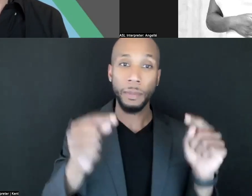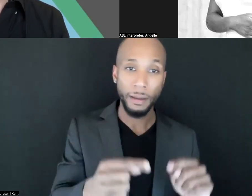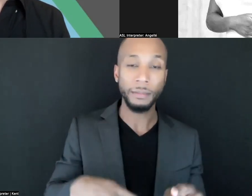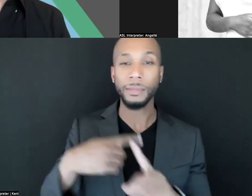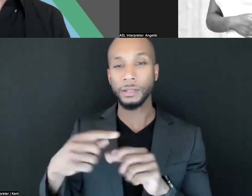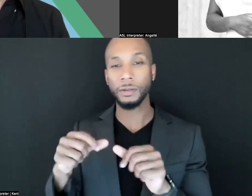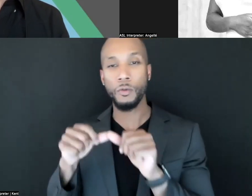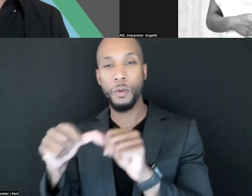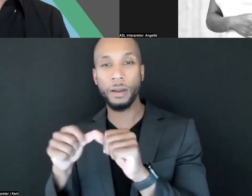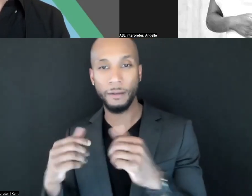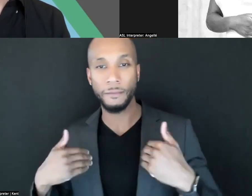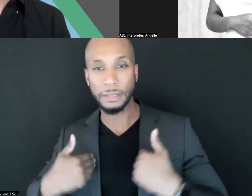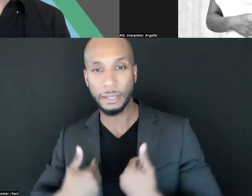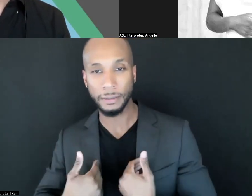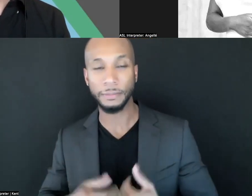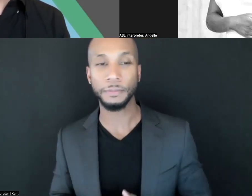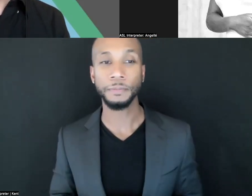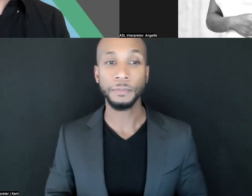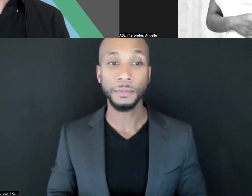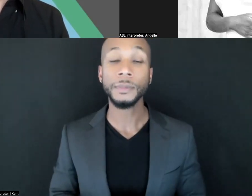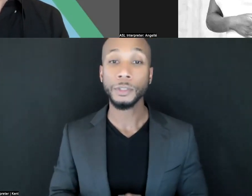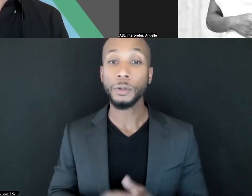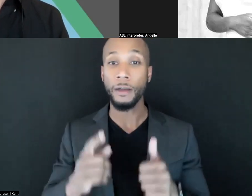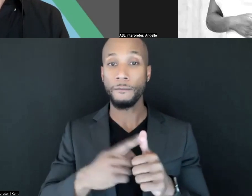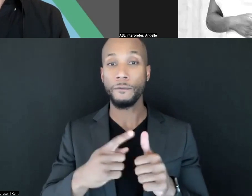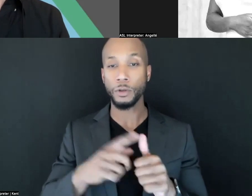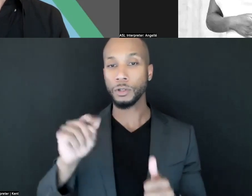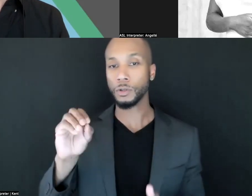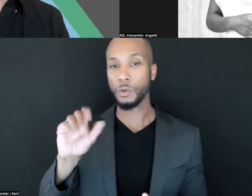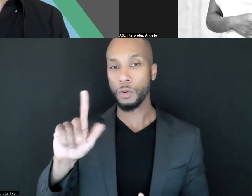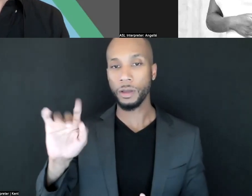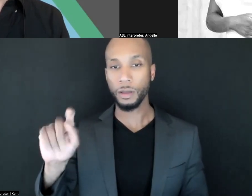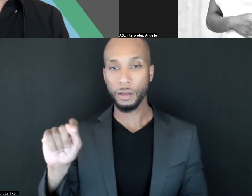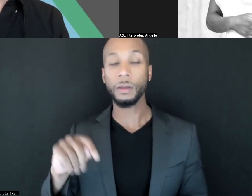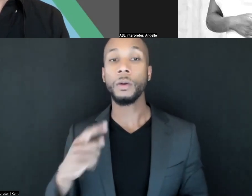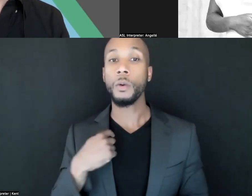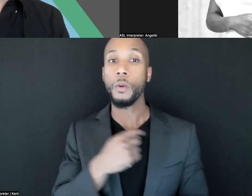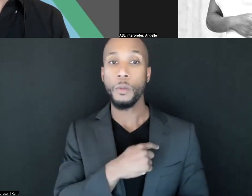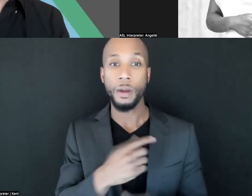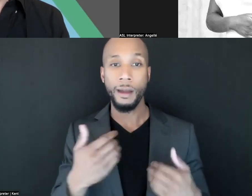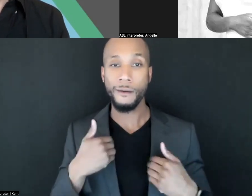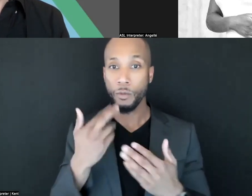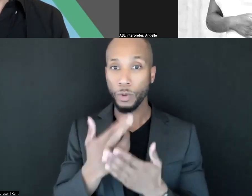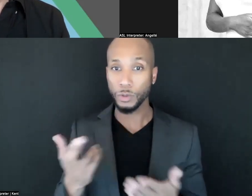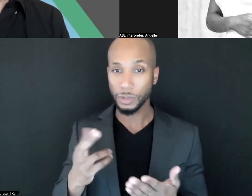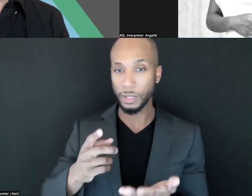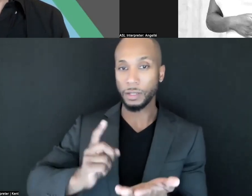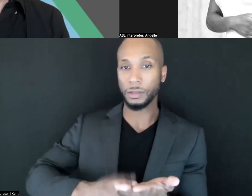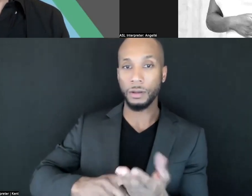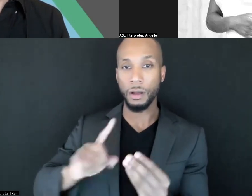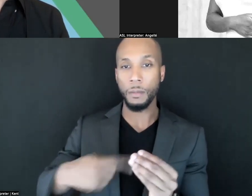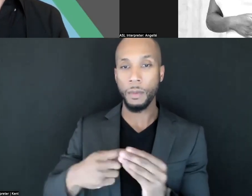fatigue. So in this first toolkit, we have resources that talk about long